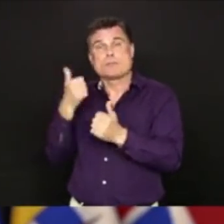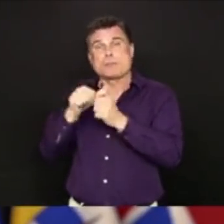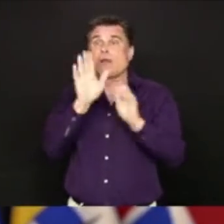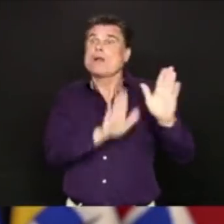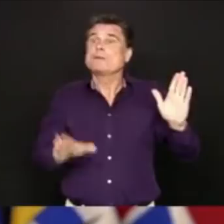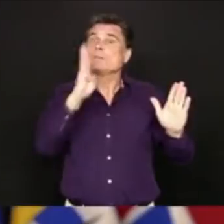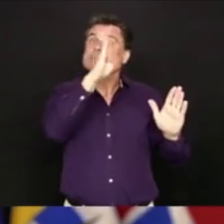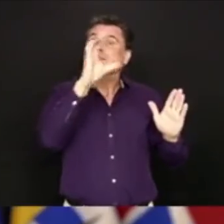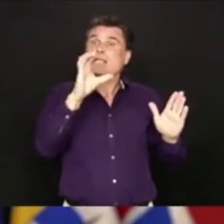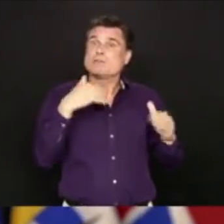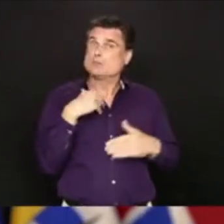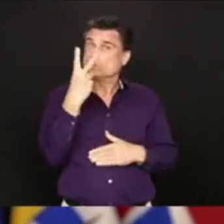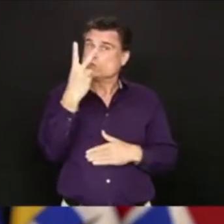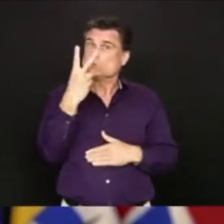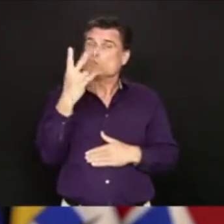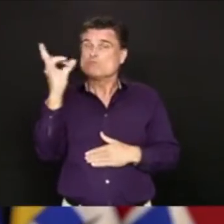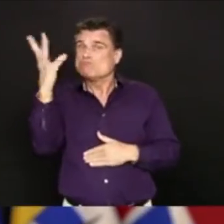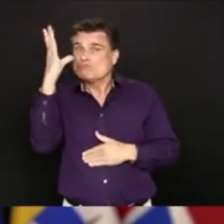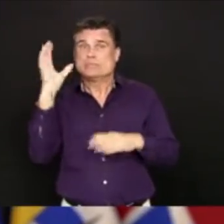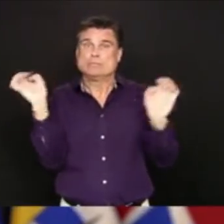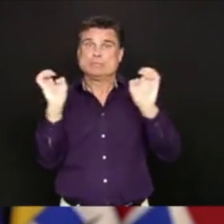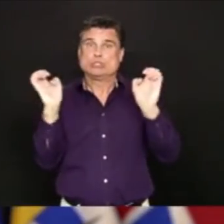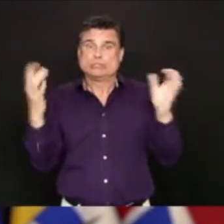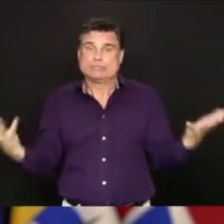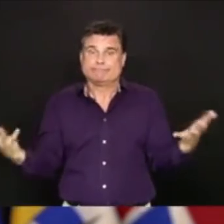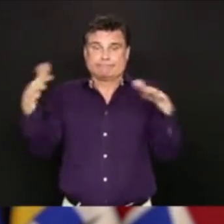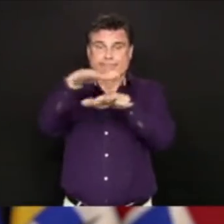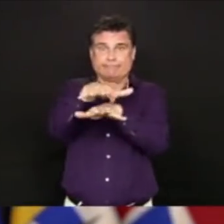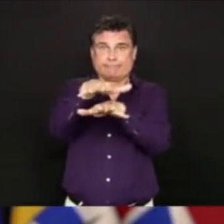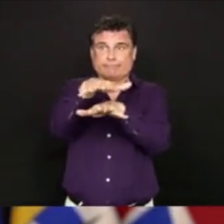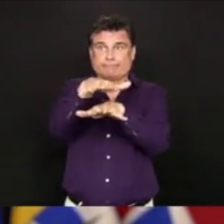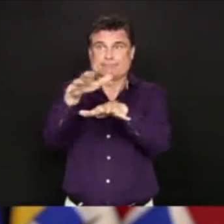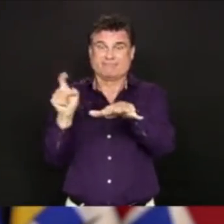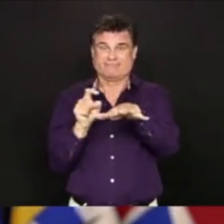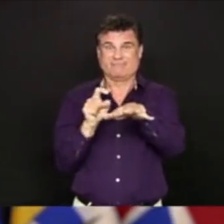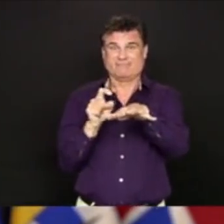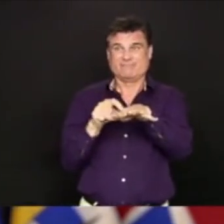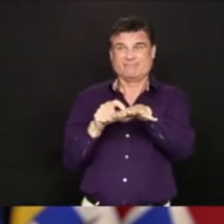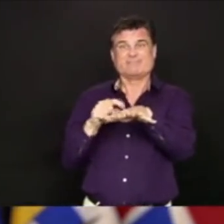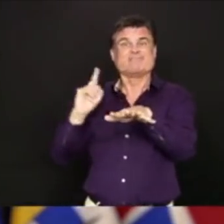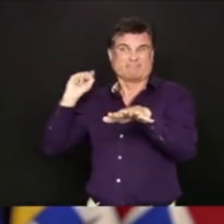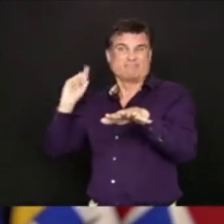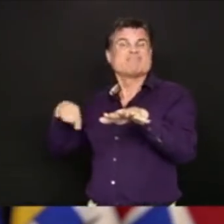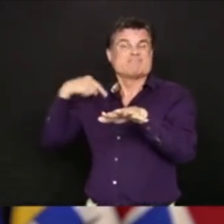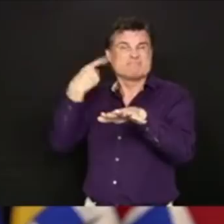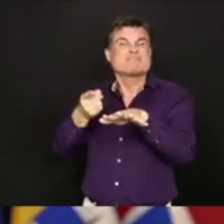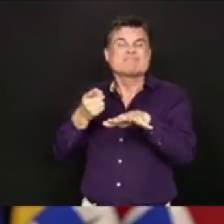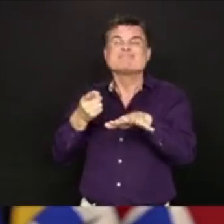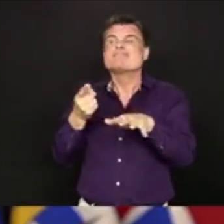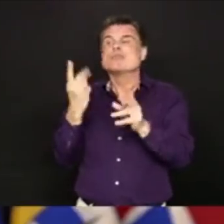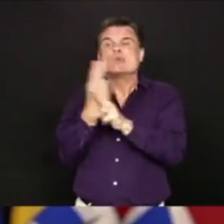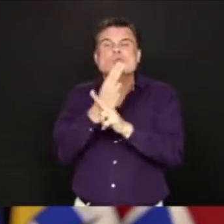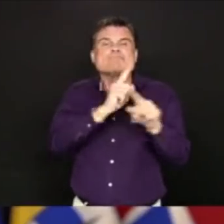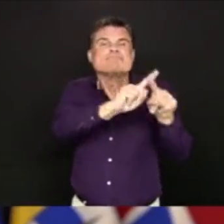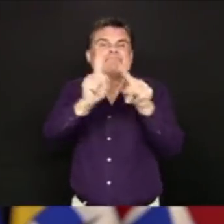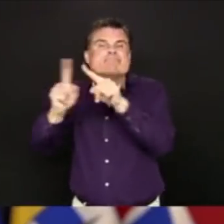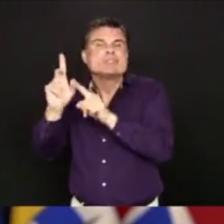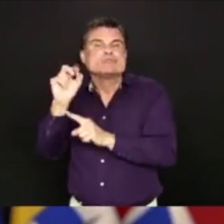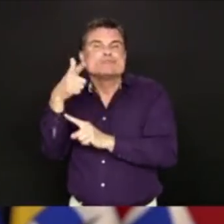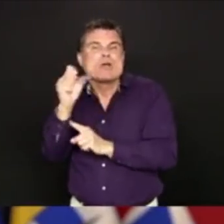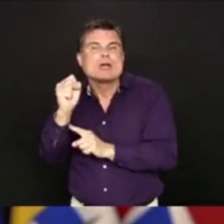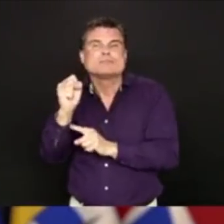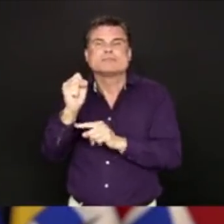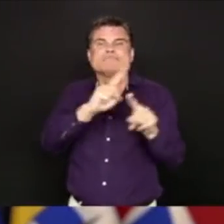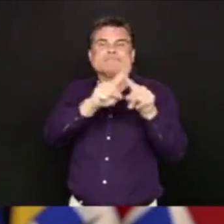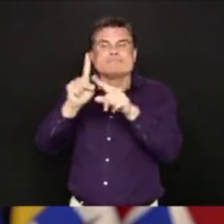of those has been going on for some time, and that is our overdose crises. And now, compounding that, is the COVID-19